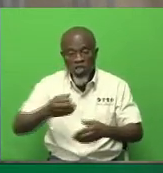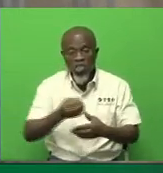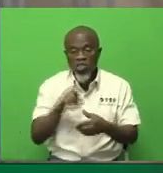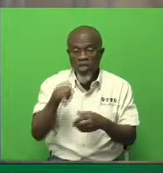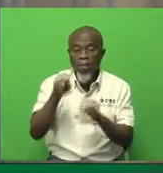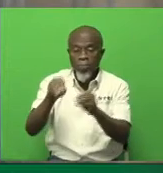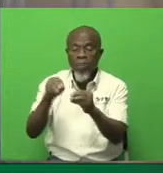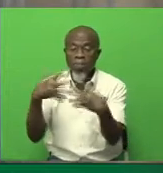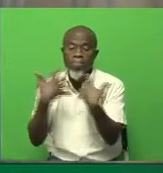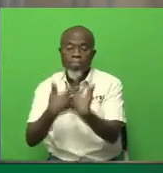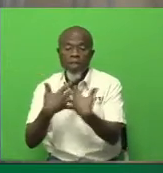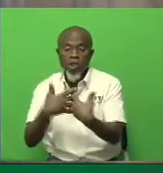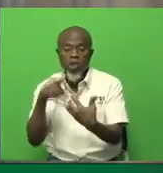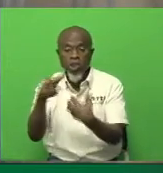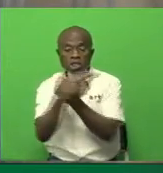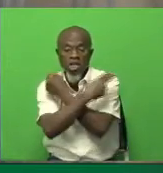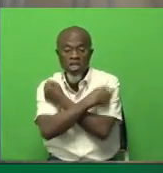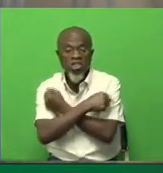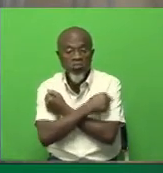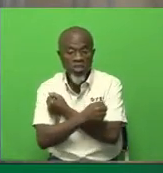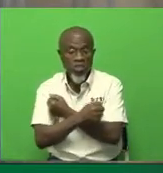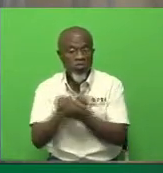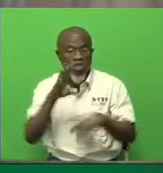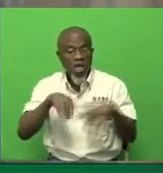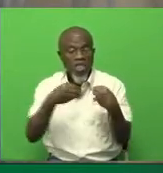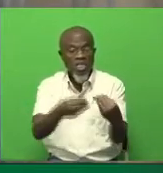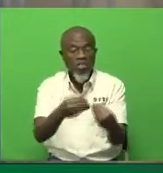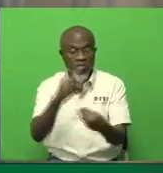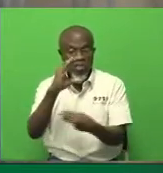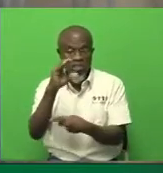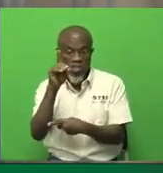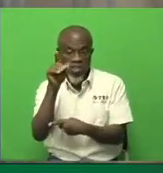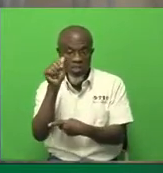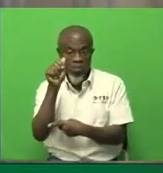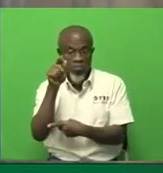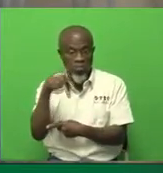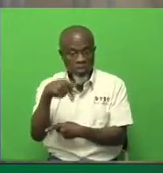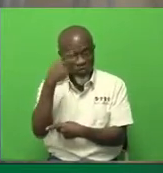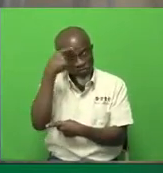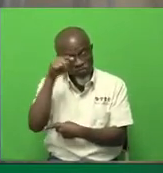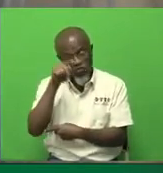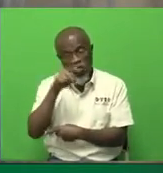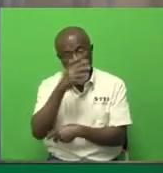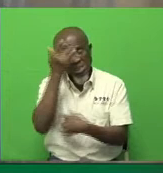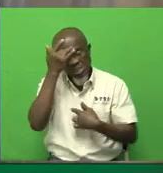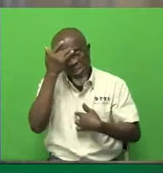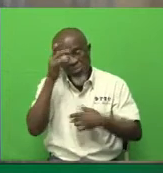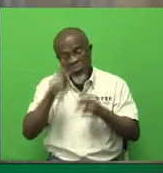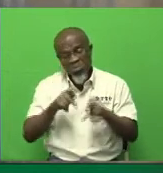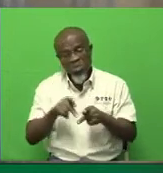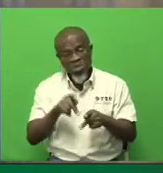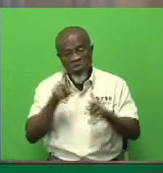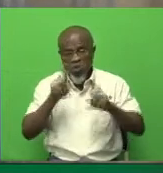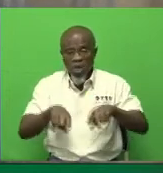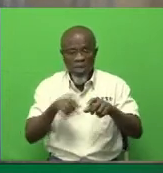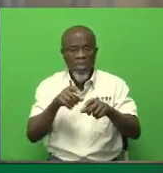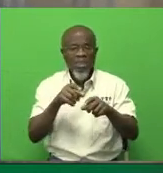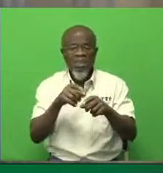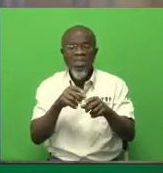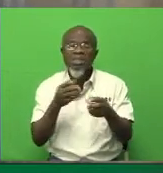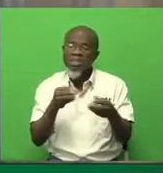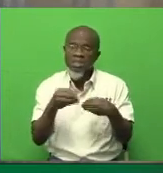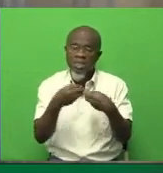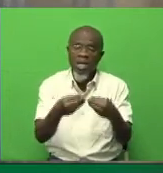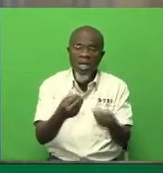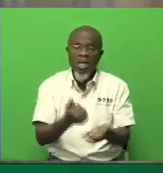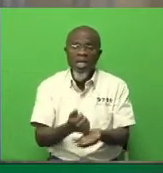cbap sit up you cannot provide textbooks for the children you cannot set a wage negotiations you cannot help